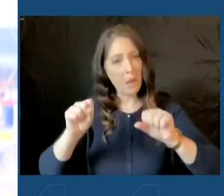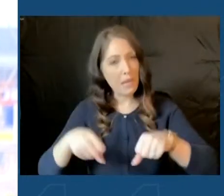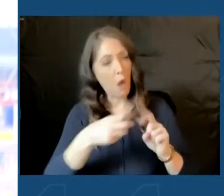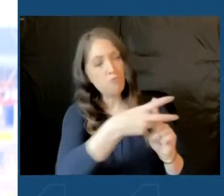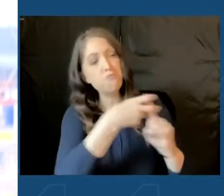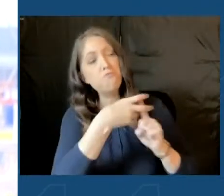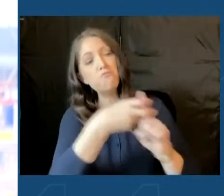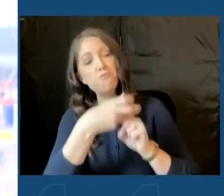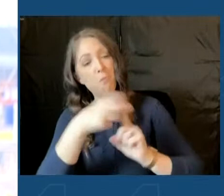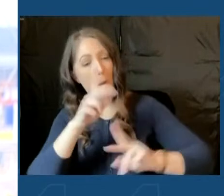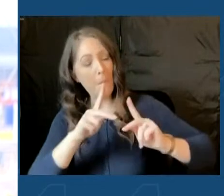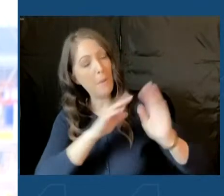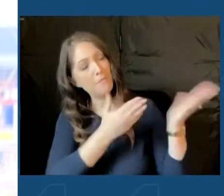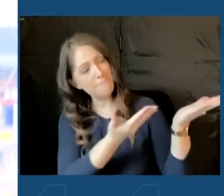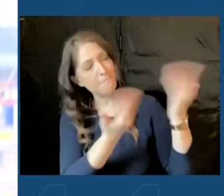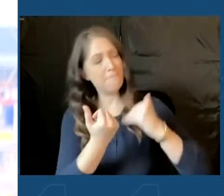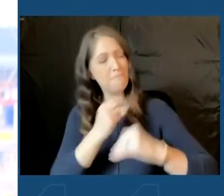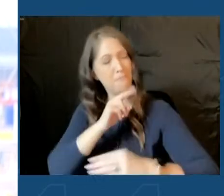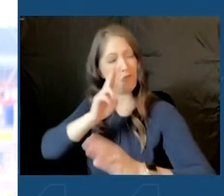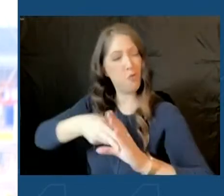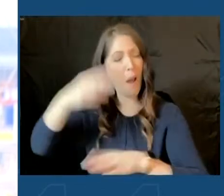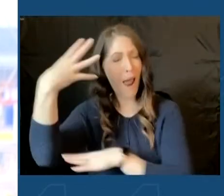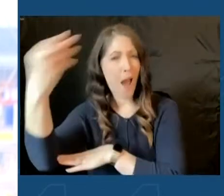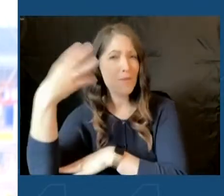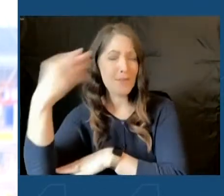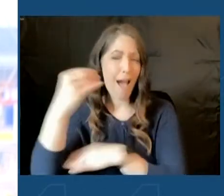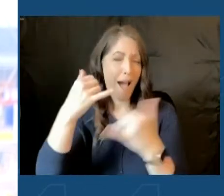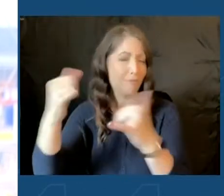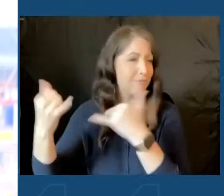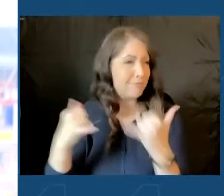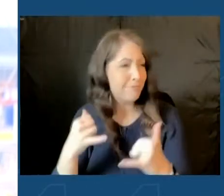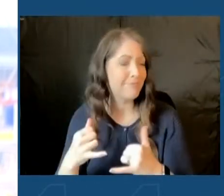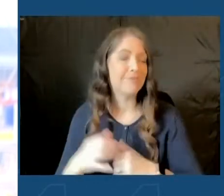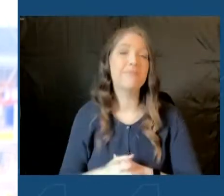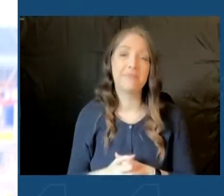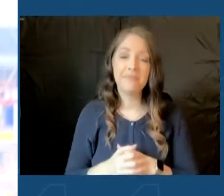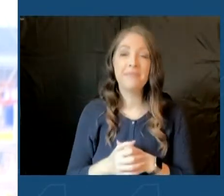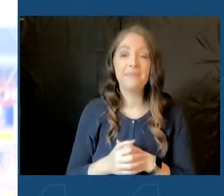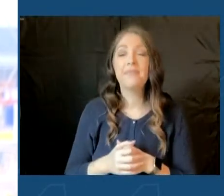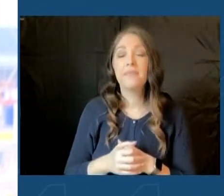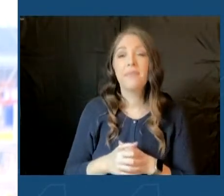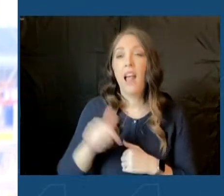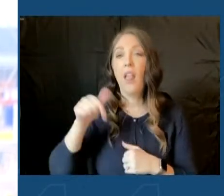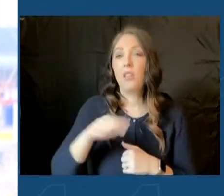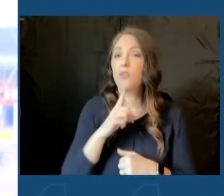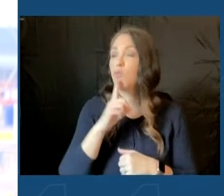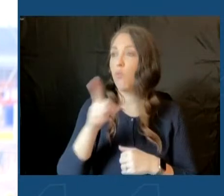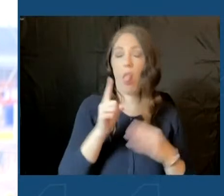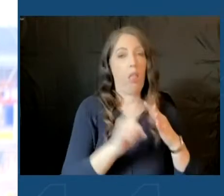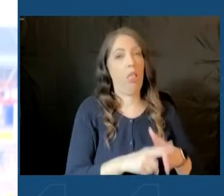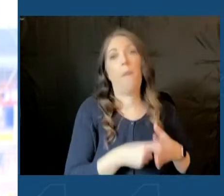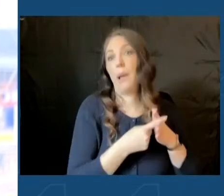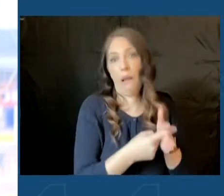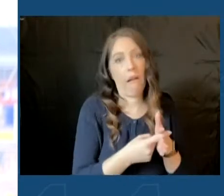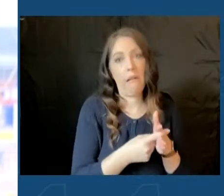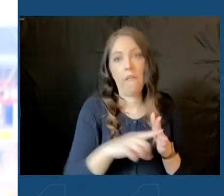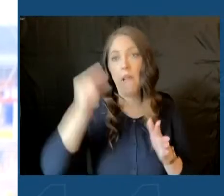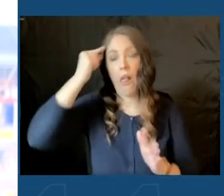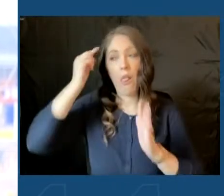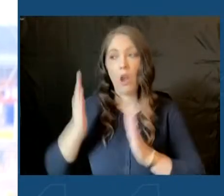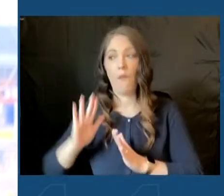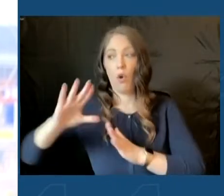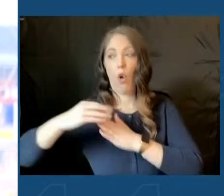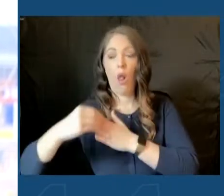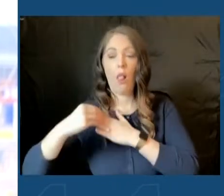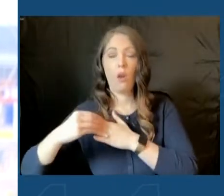outdoors. And I think that, but this is really just the beginning under the governor's leadership.